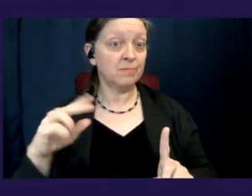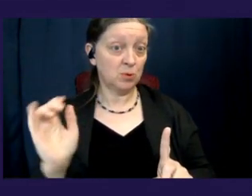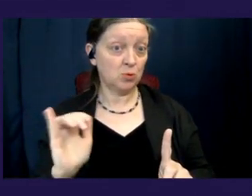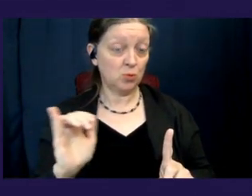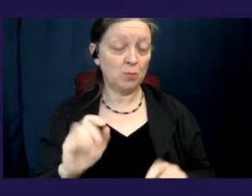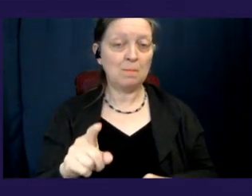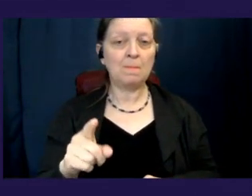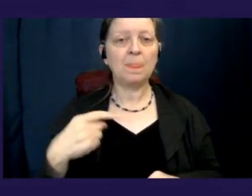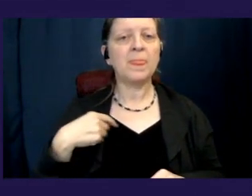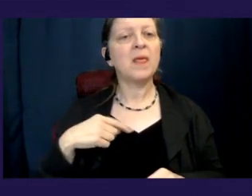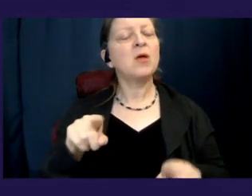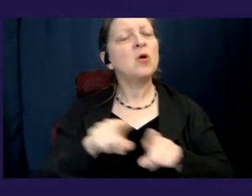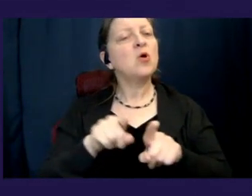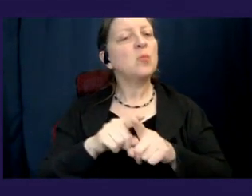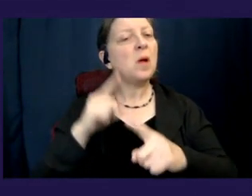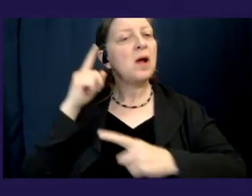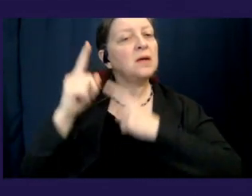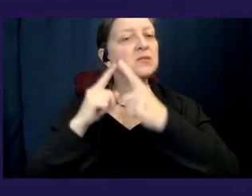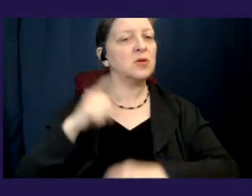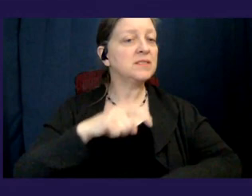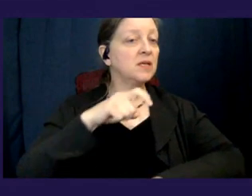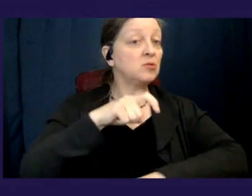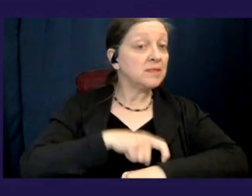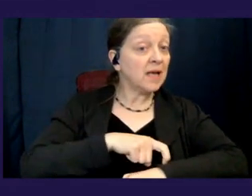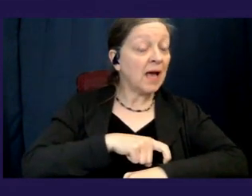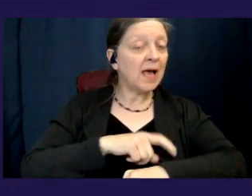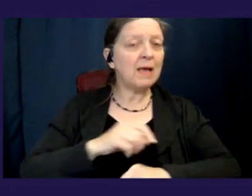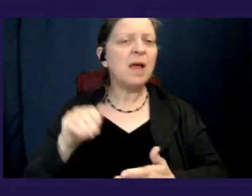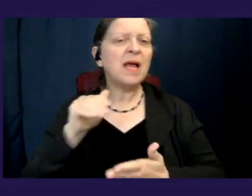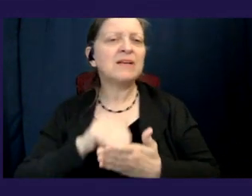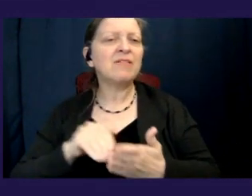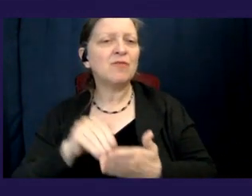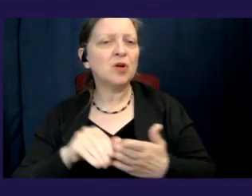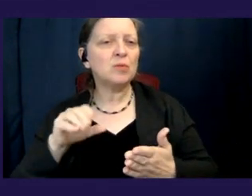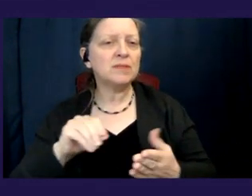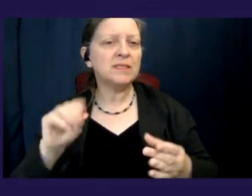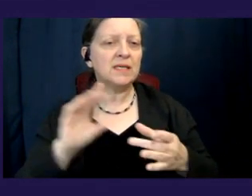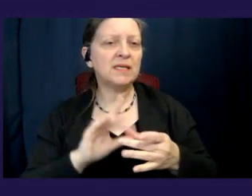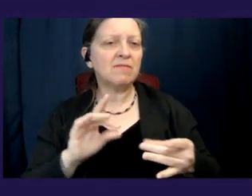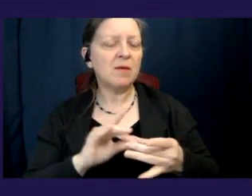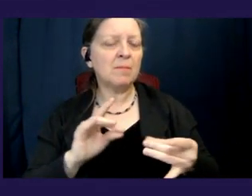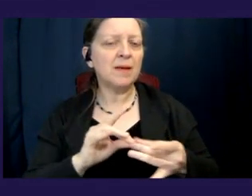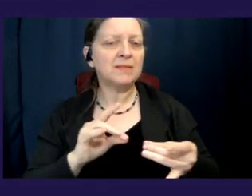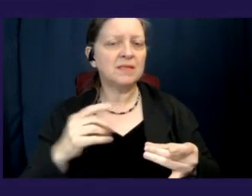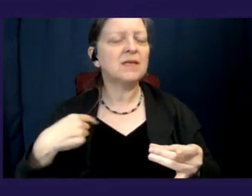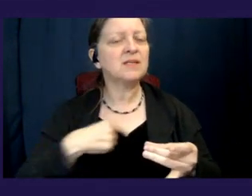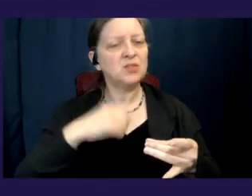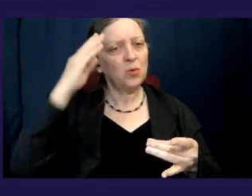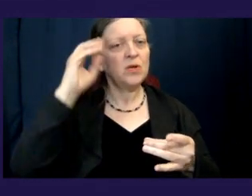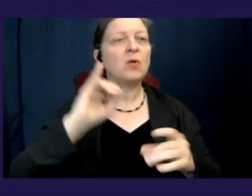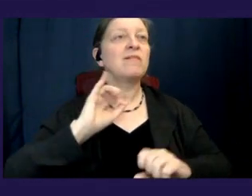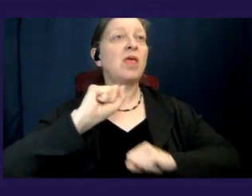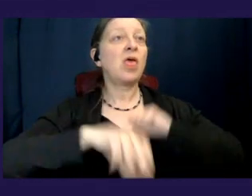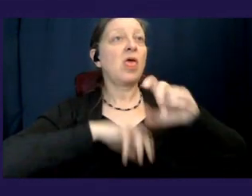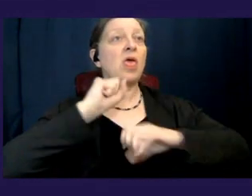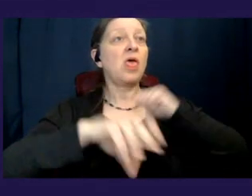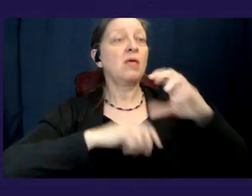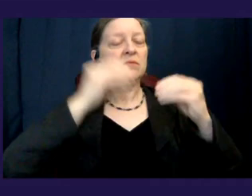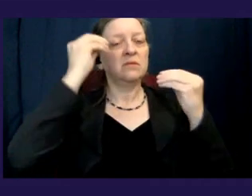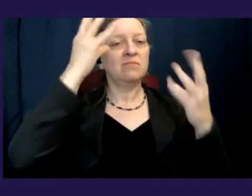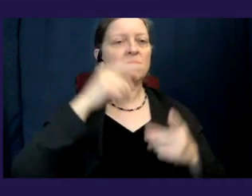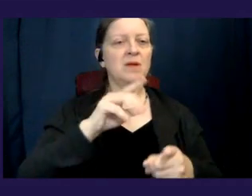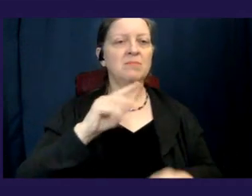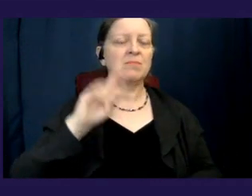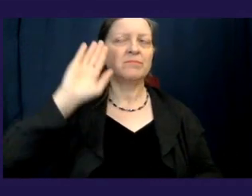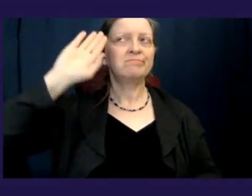know that if you overload people with too much information, they'll turn off. So we were very clear about how timely that information came out,